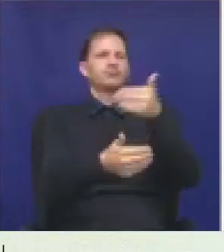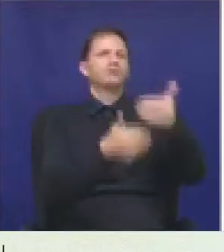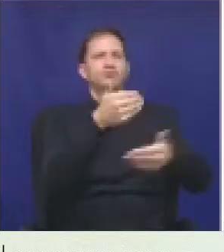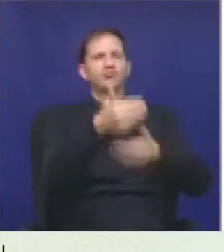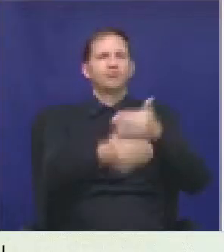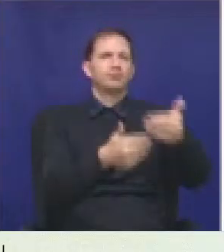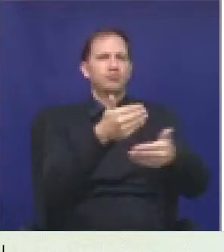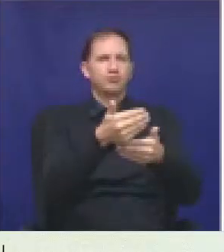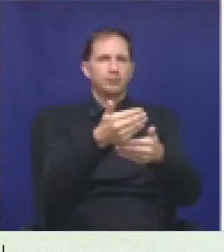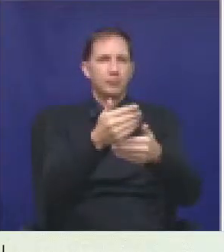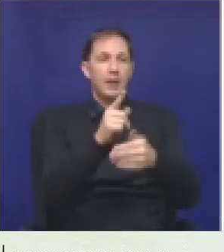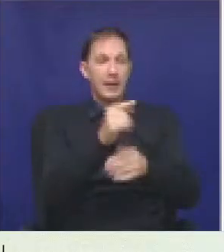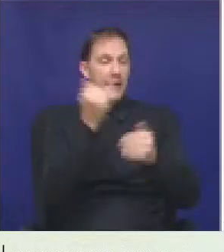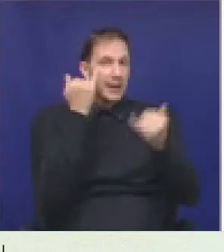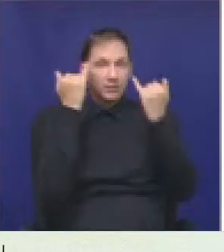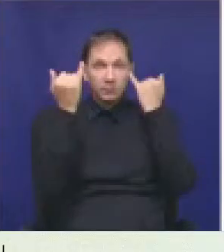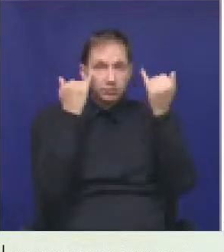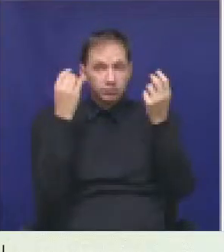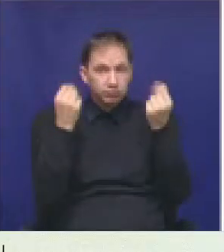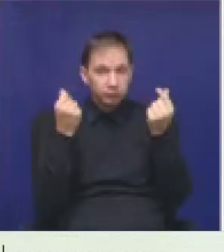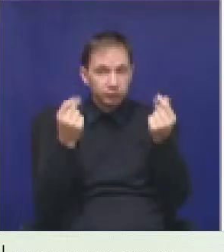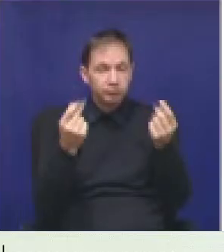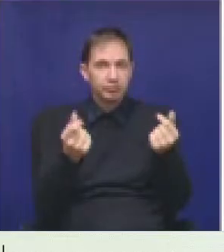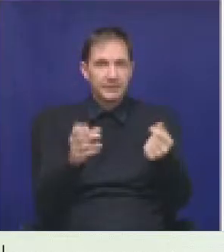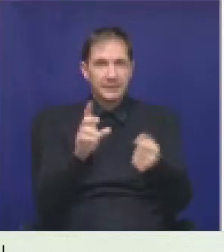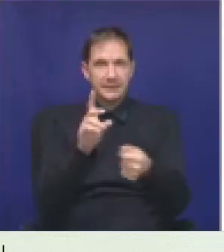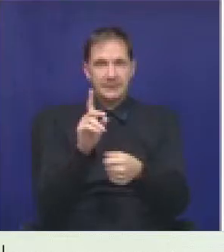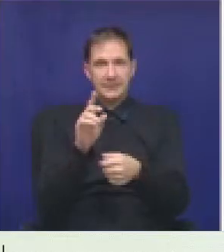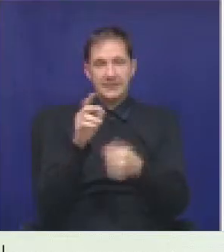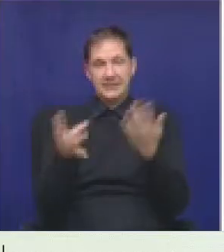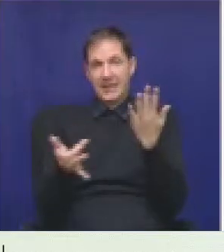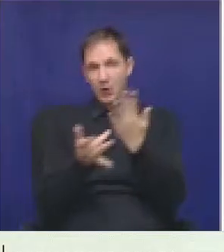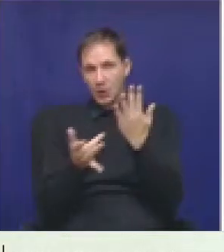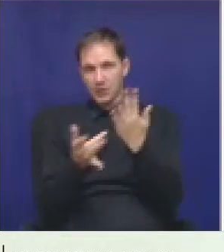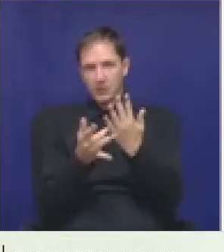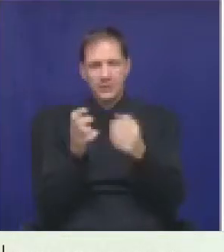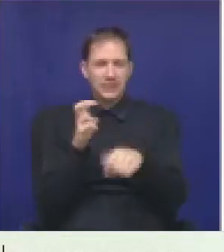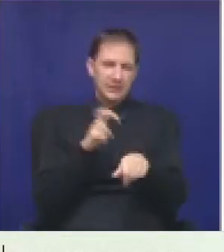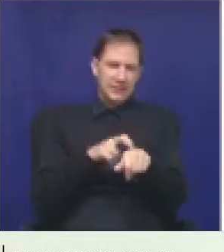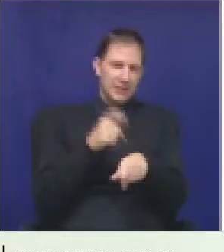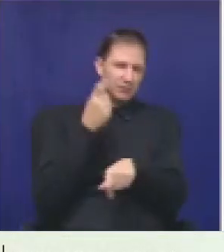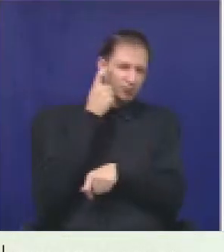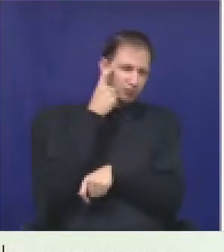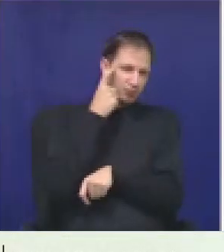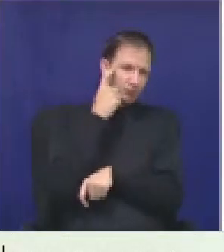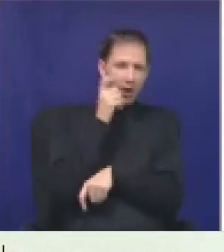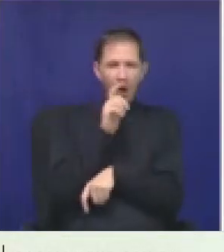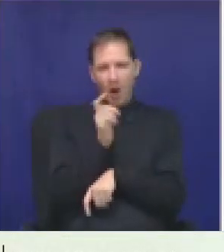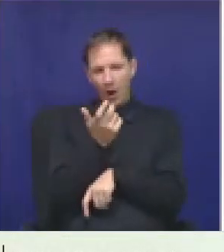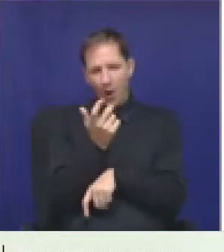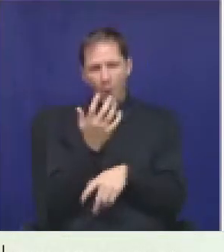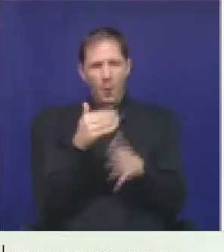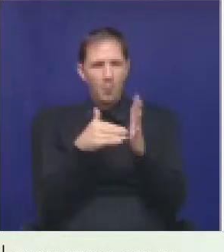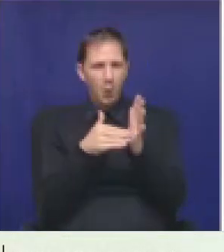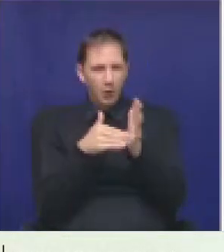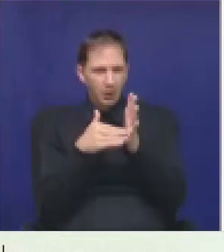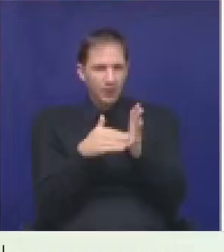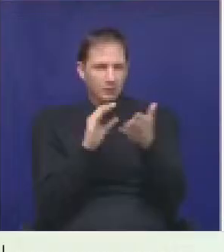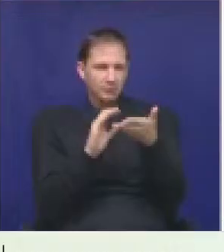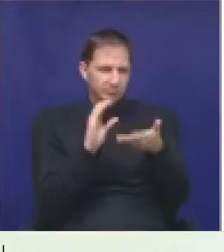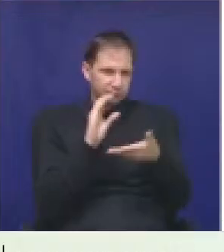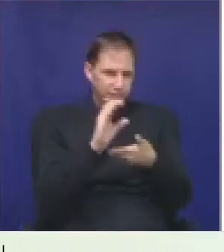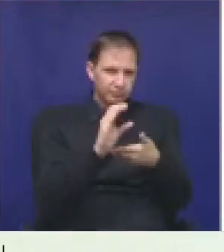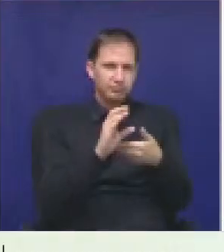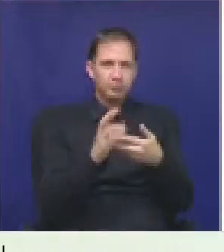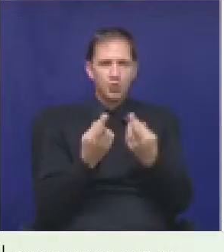The rapid innovation in technology requires us to rethink the use of resources and review our systems and models, which can create opportunities